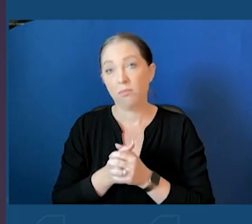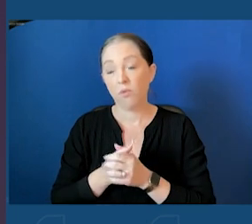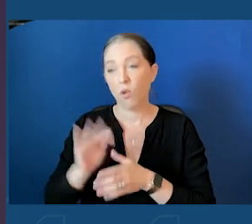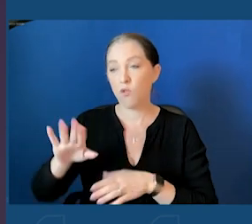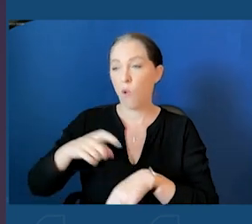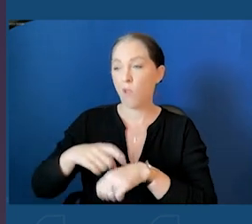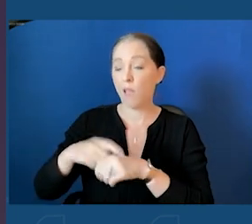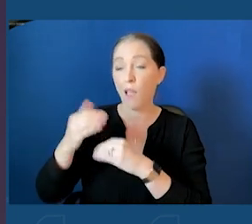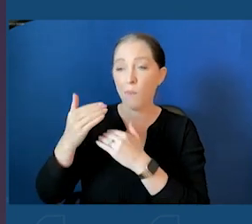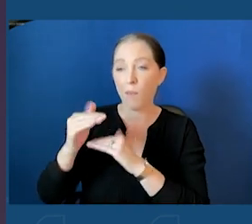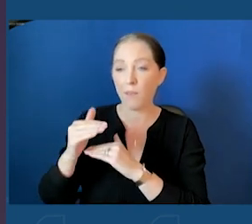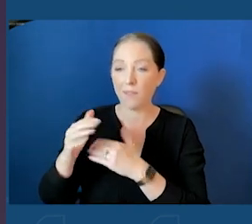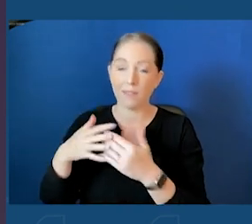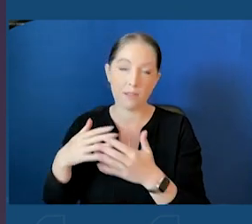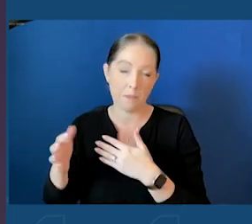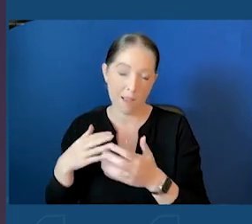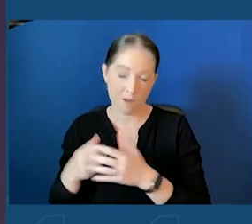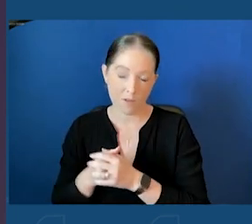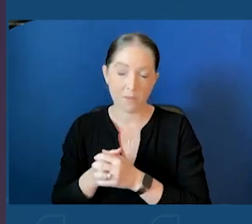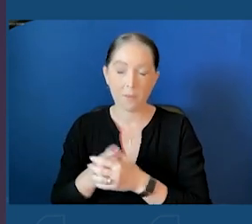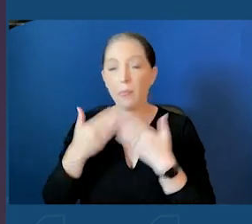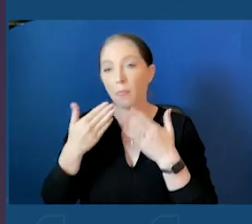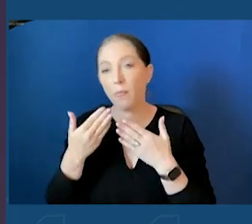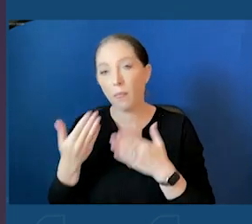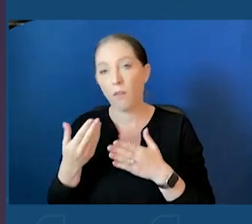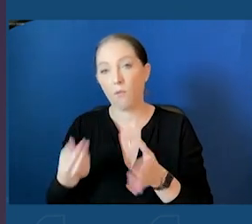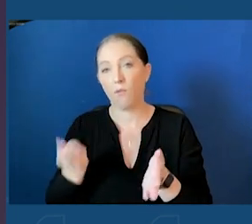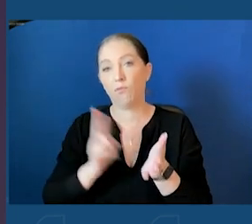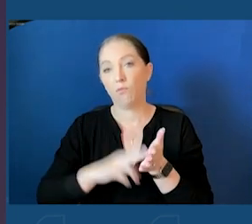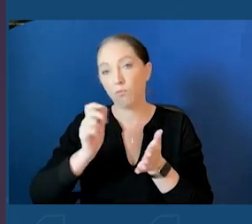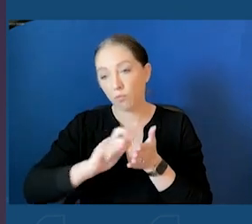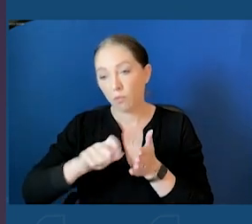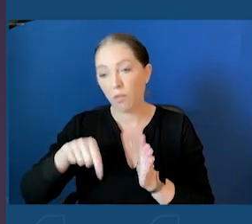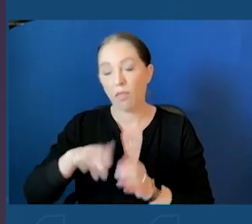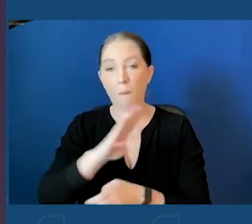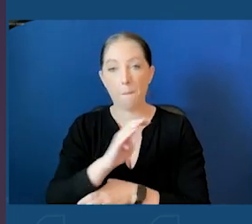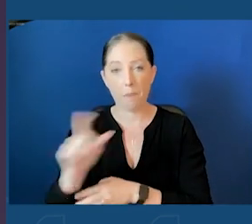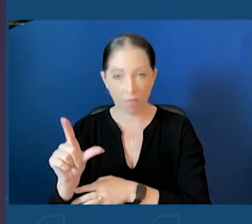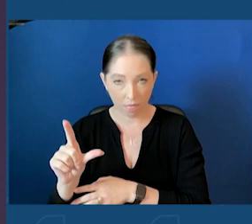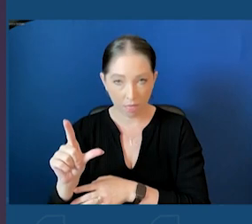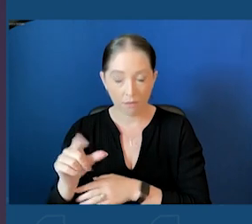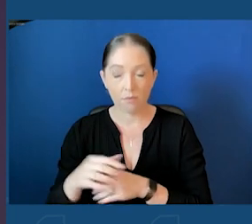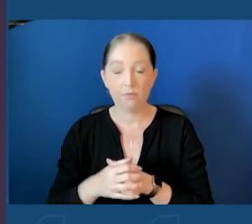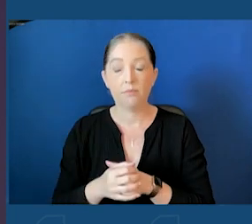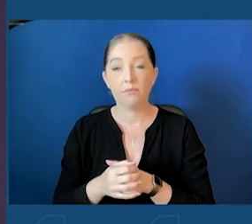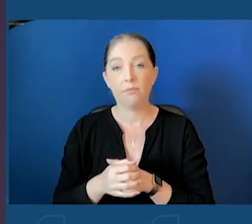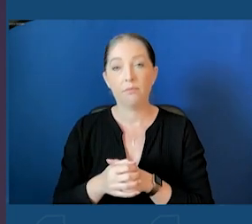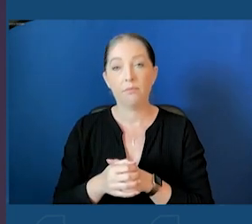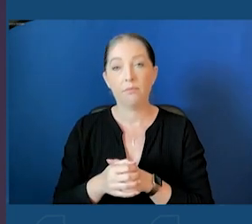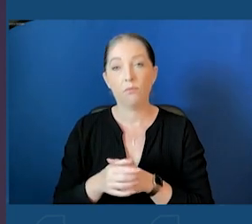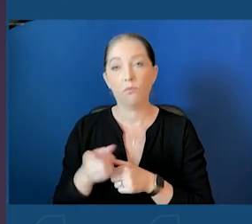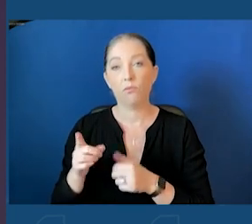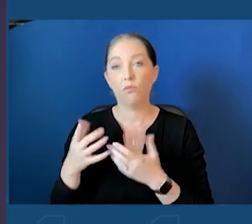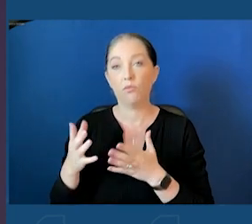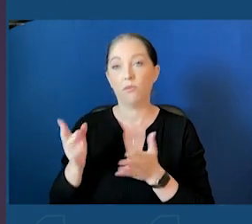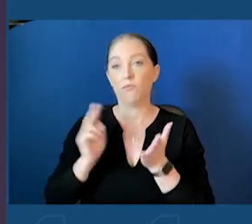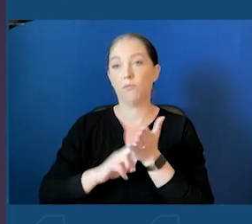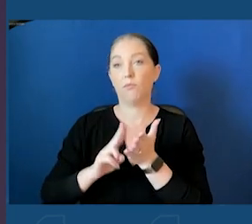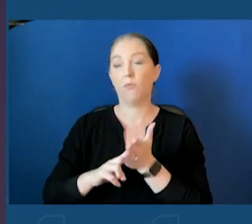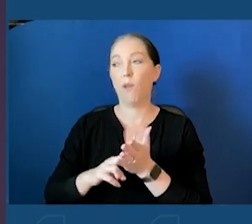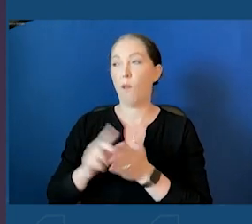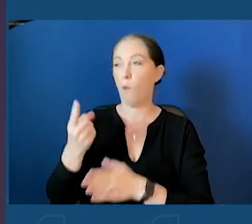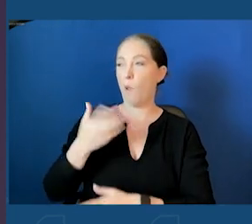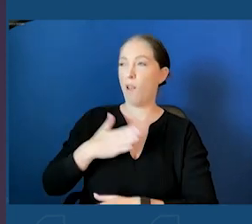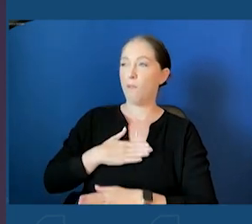governor, I thank you for signing these bills. You signed one of my bills